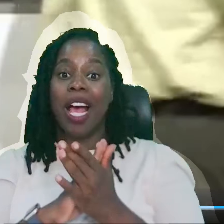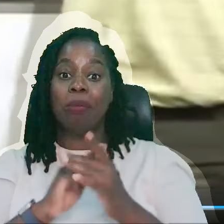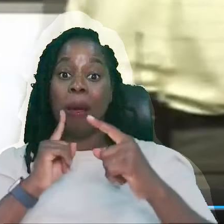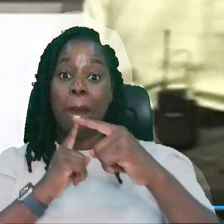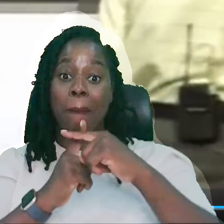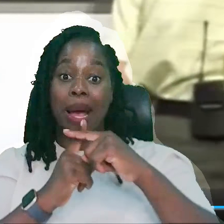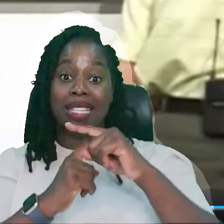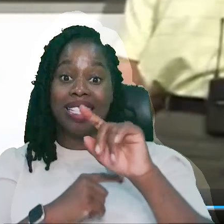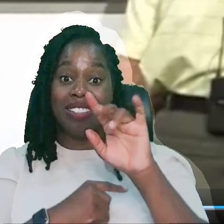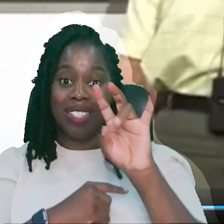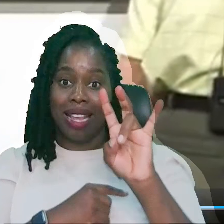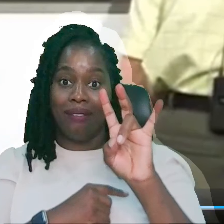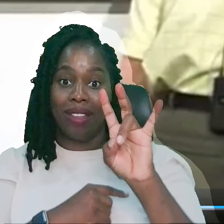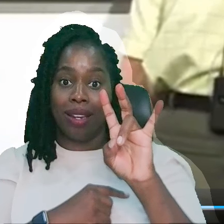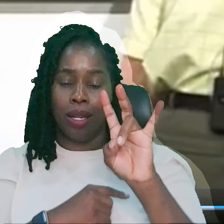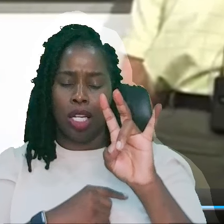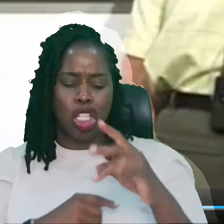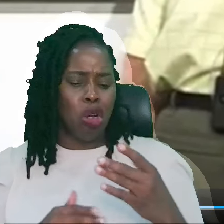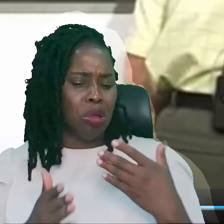order and then